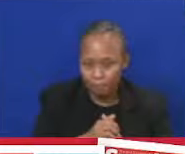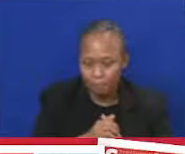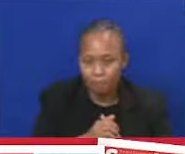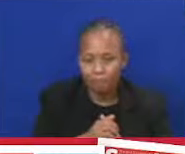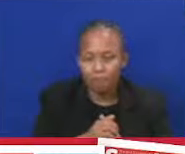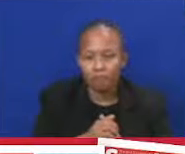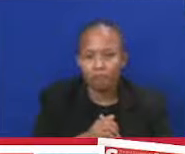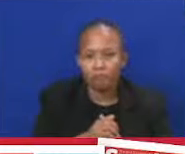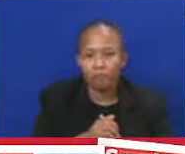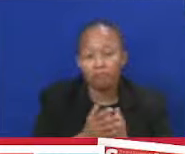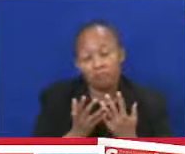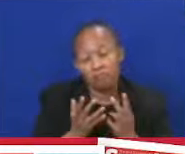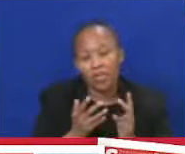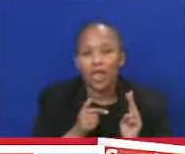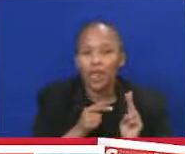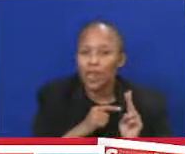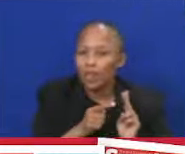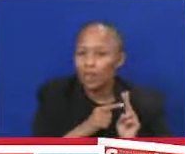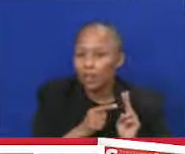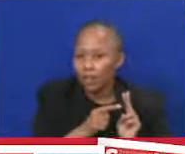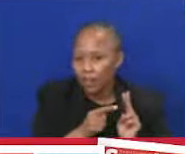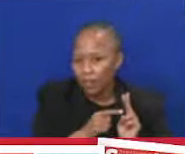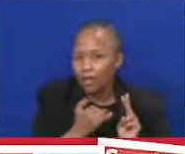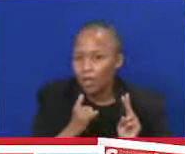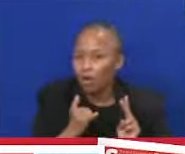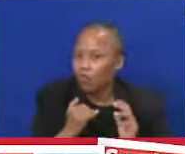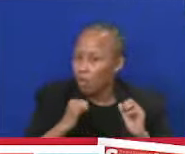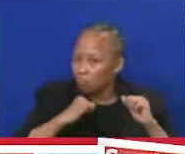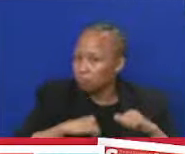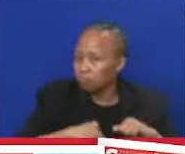permitted to be in possession of those firearms.